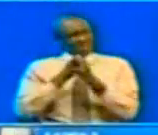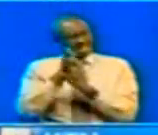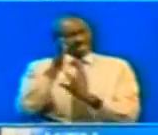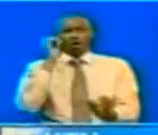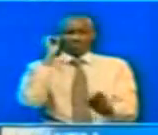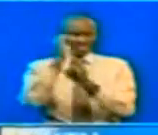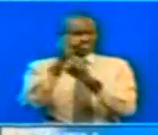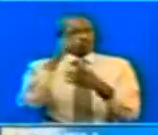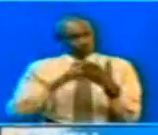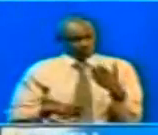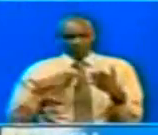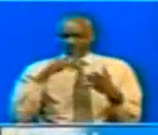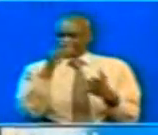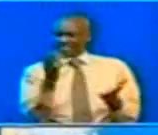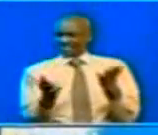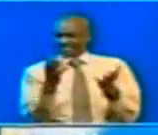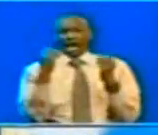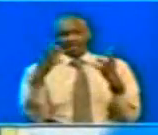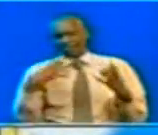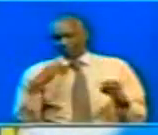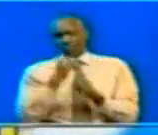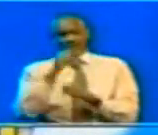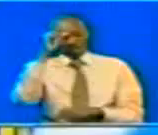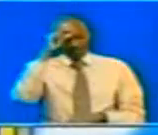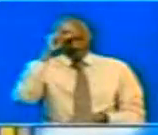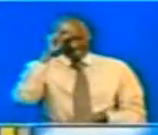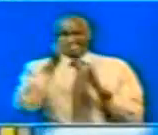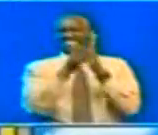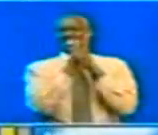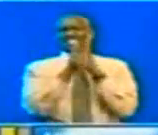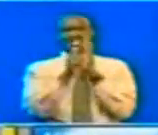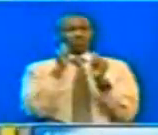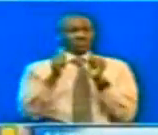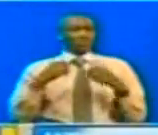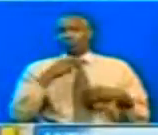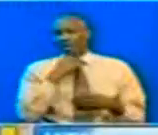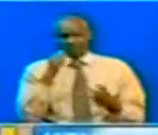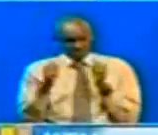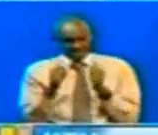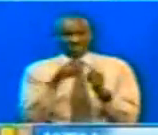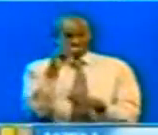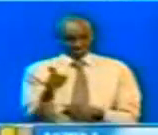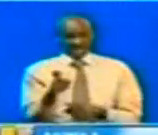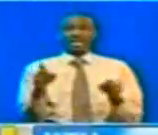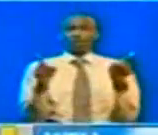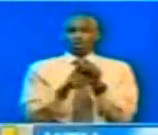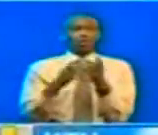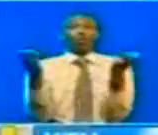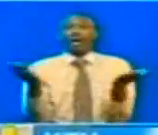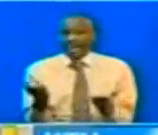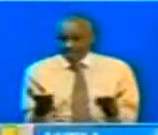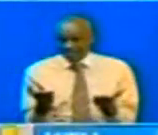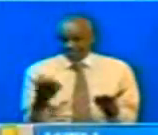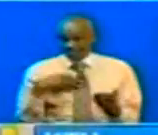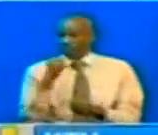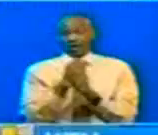an assessment of how many people we are, what skills that we hold in the public service, and where we are placed. And